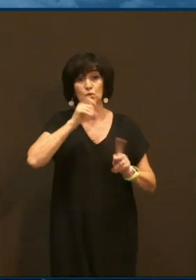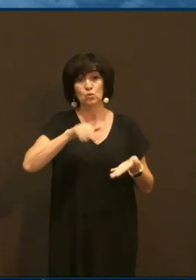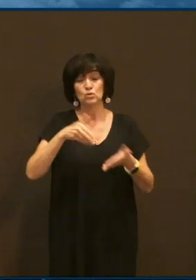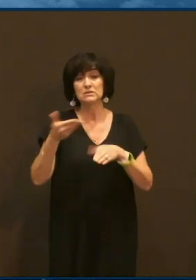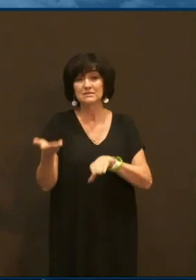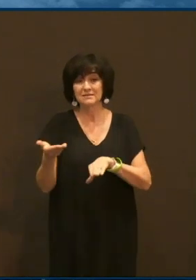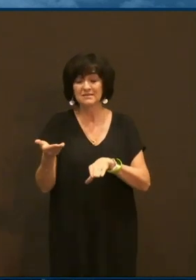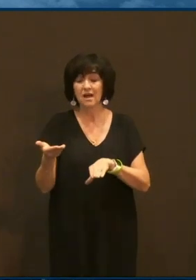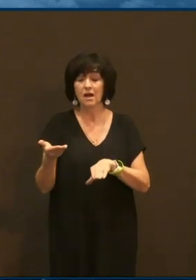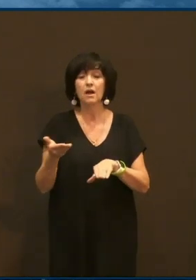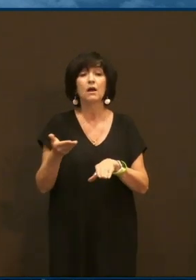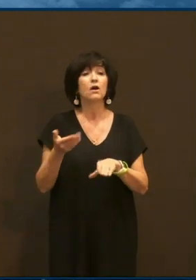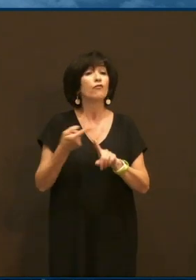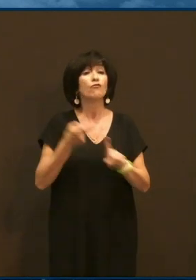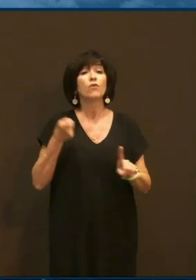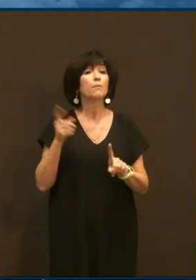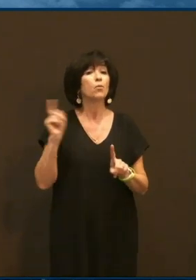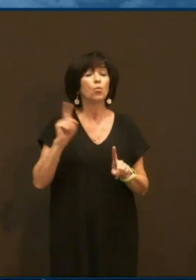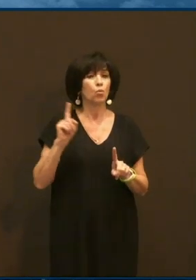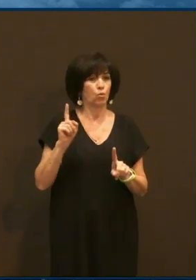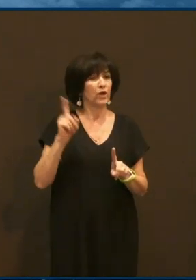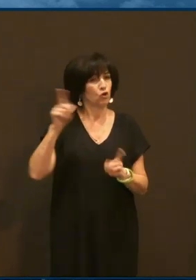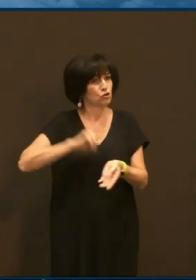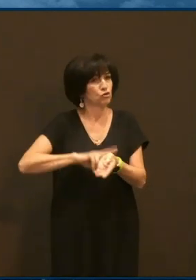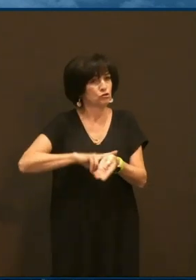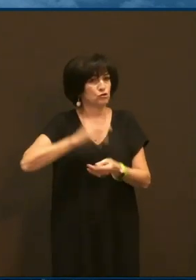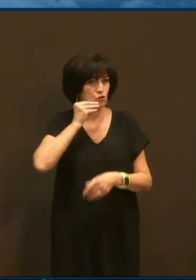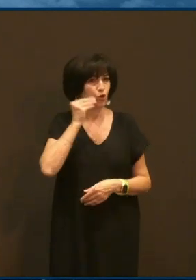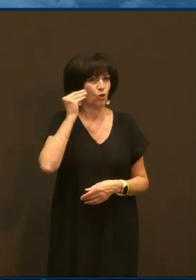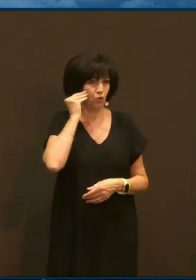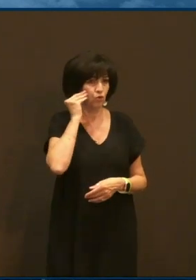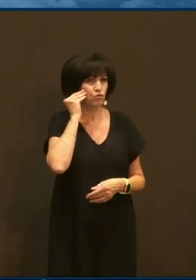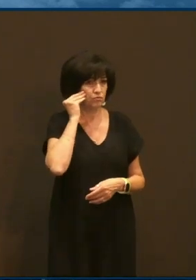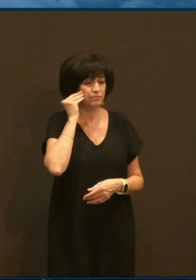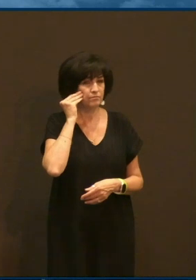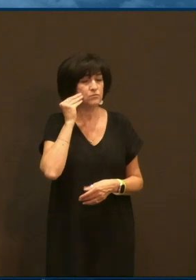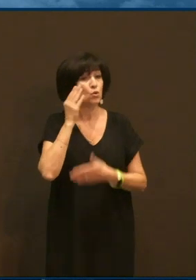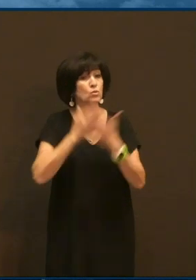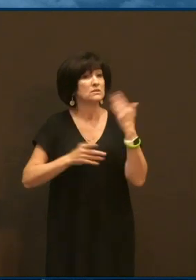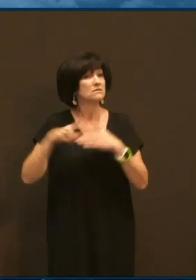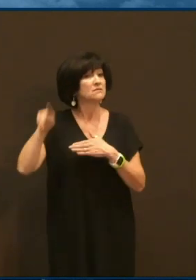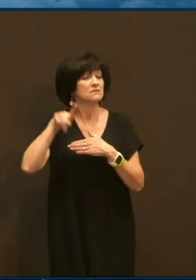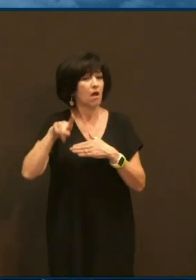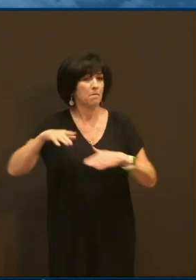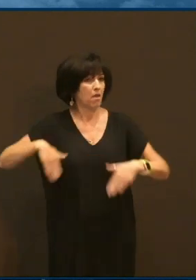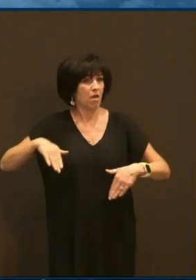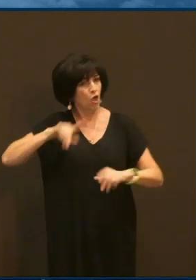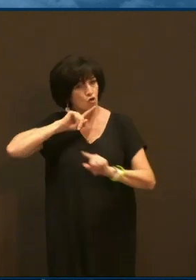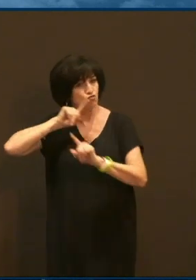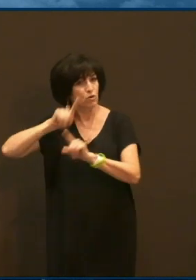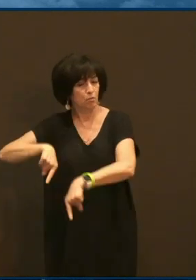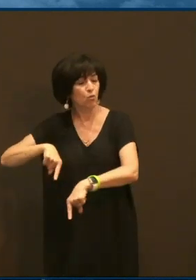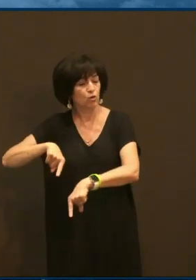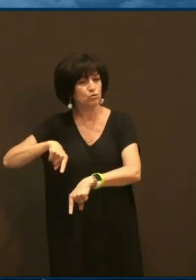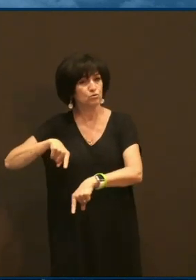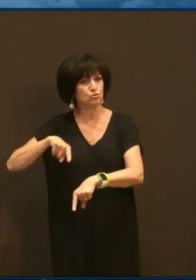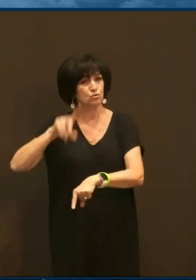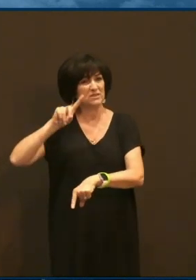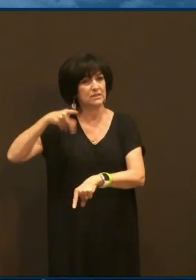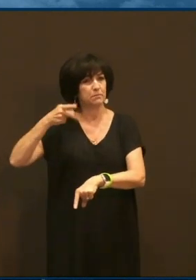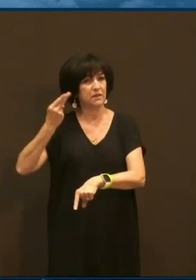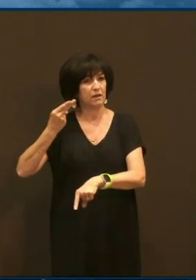in long-term care facilities and were not reported to DPH. So DPH is now reaching out to